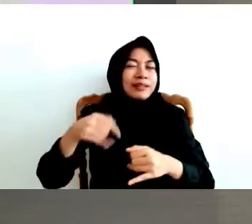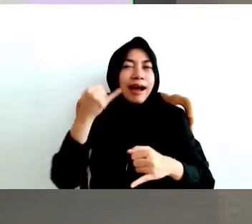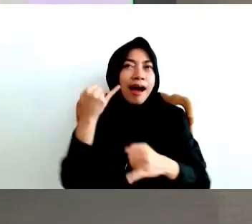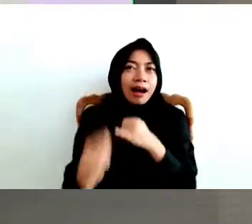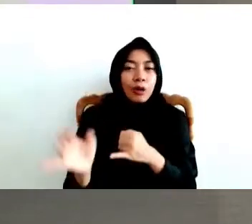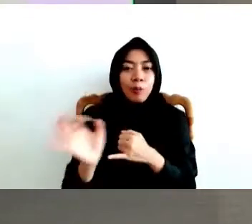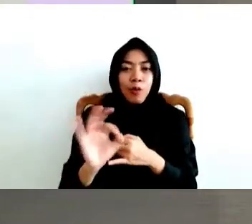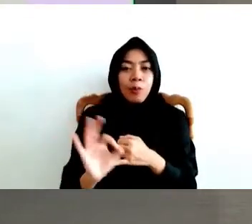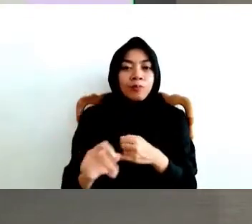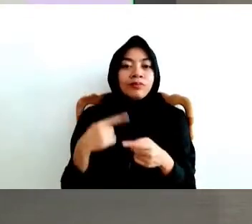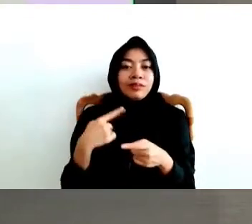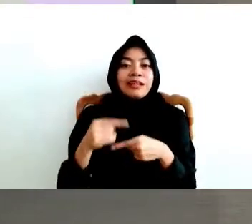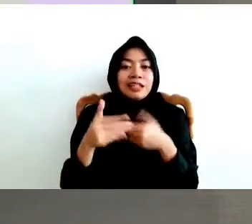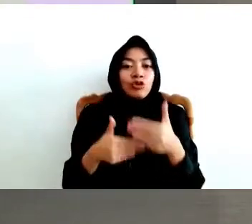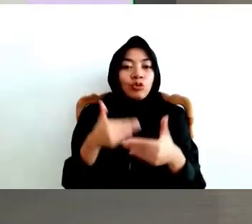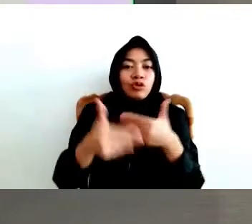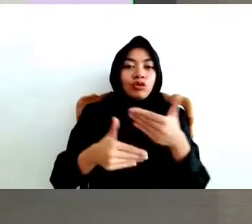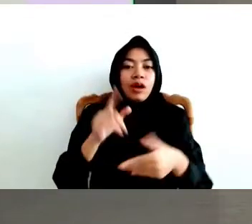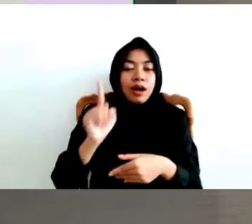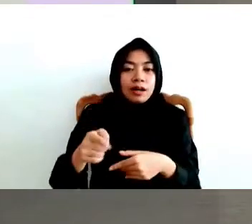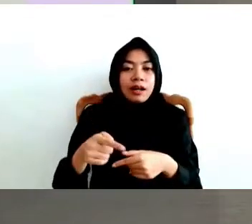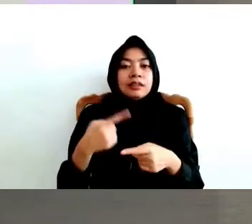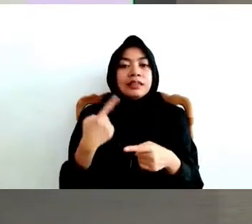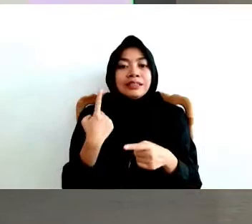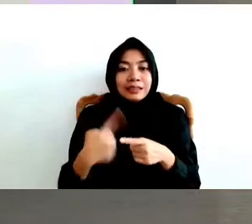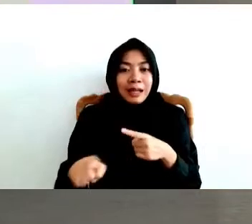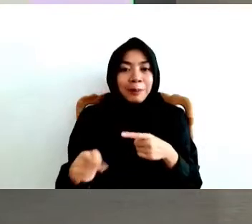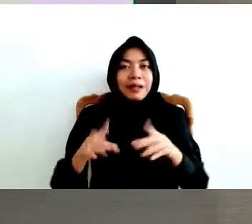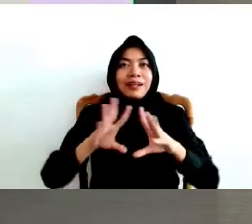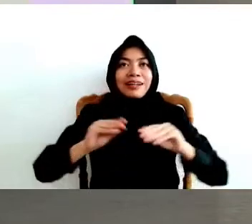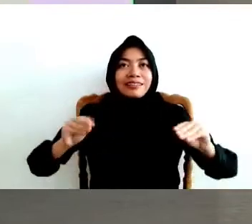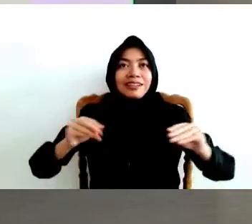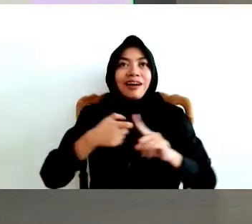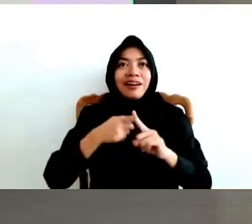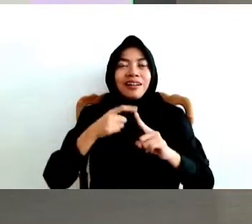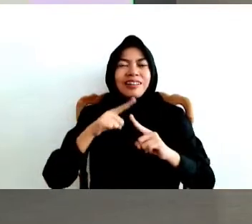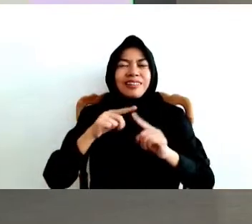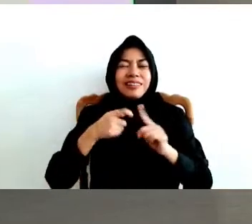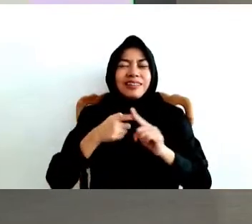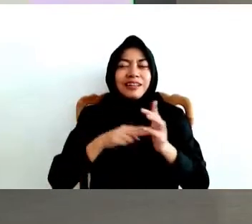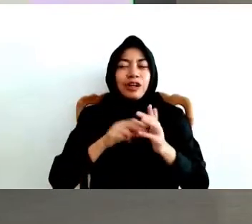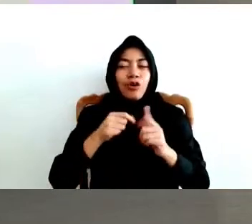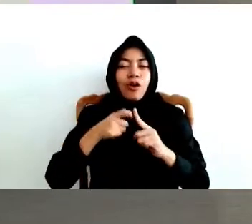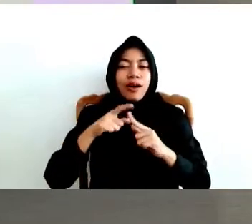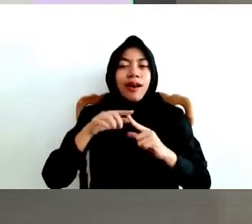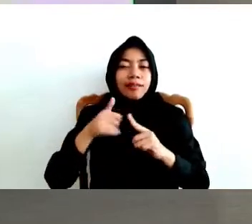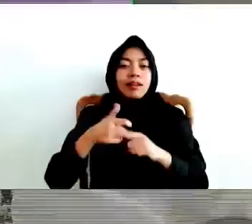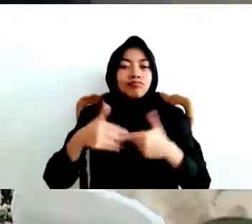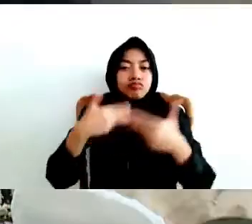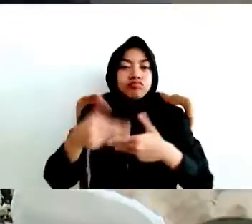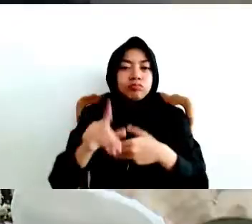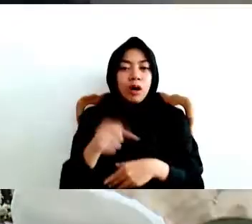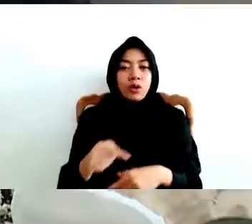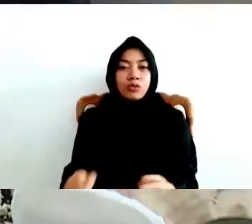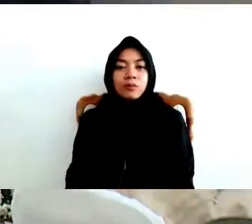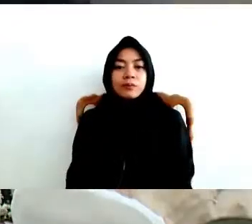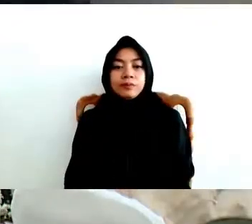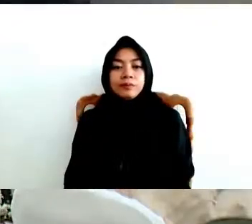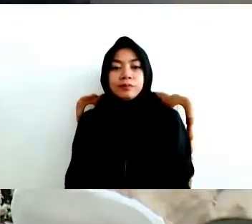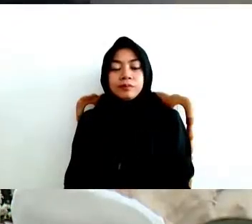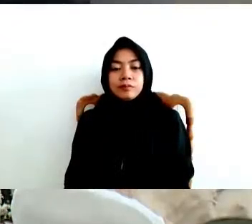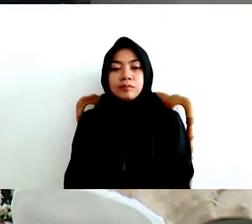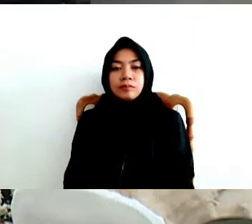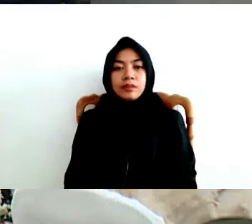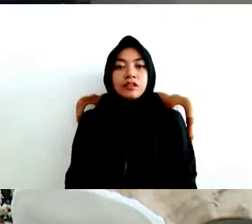exercises, some technocratic work still need to be done. Thank you, Pak Elan. So maybe Dr. Usha